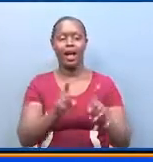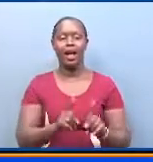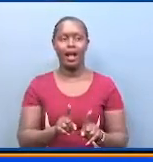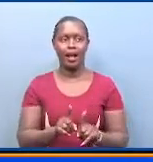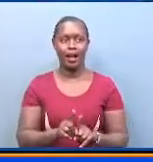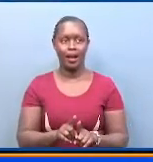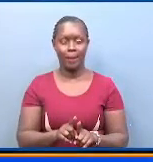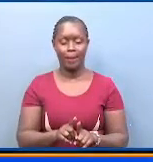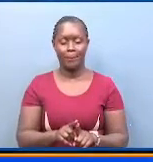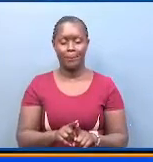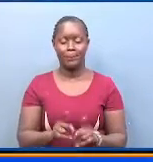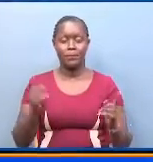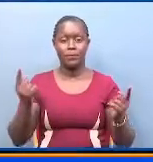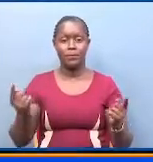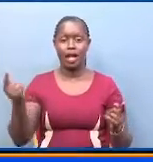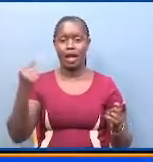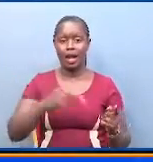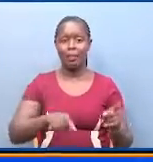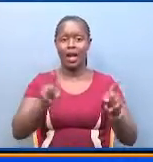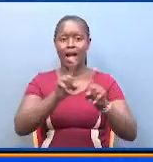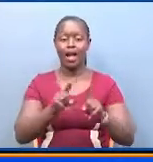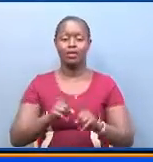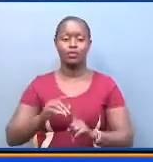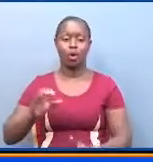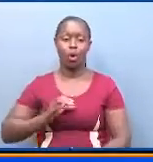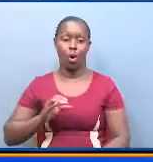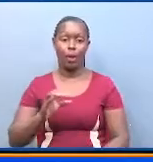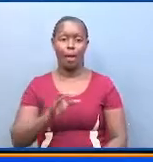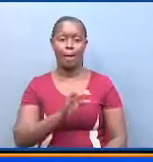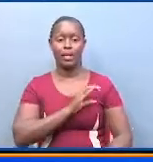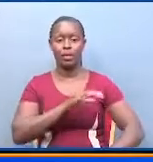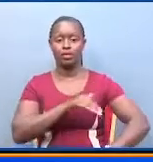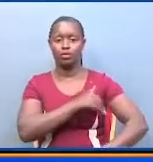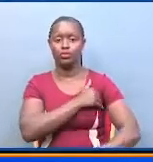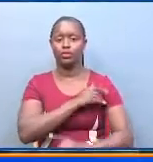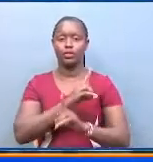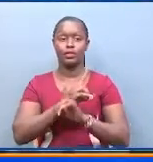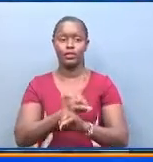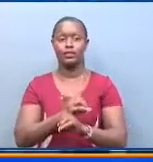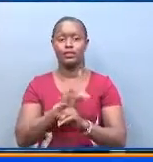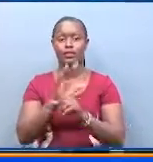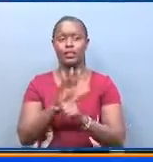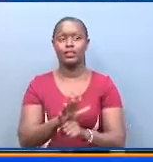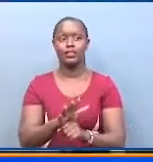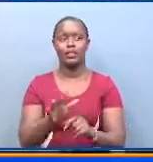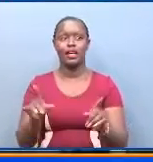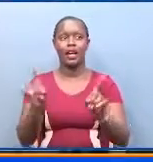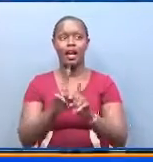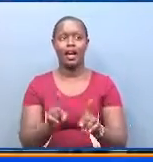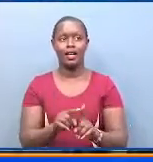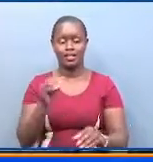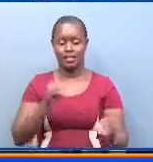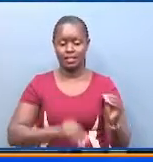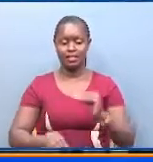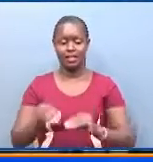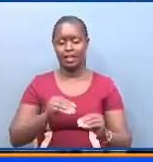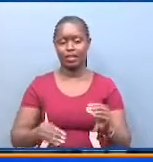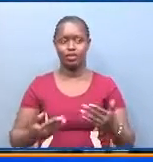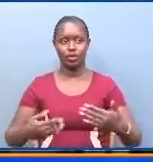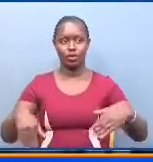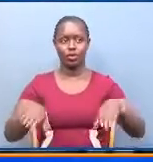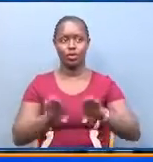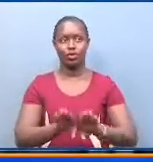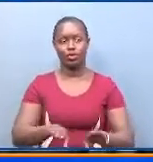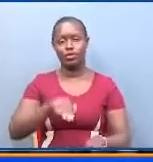Raila atarudi hapa kama commander in chief of the defense forces. As elections closes home stretch, Odinga and